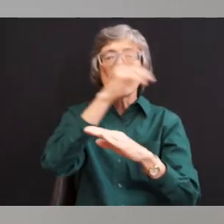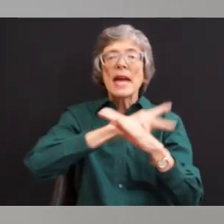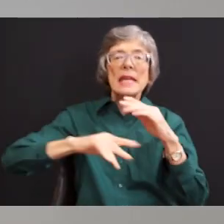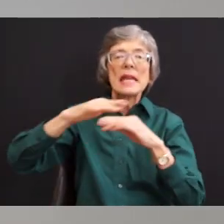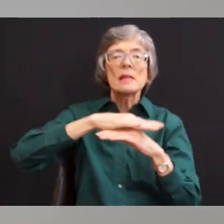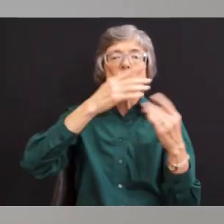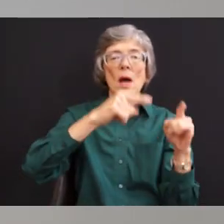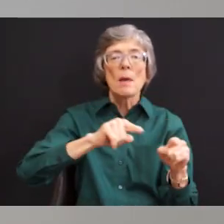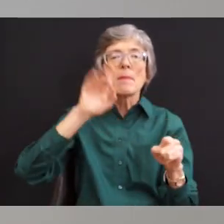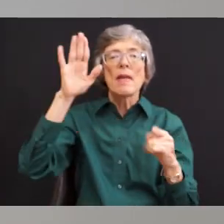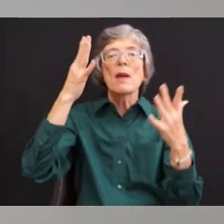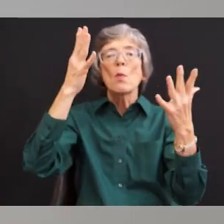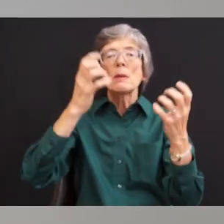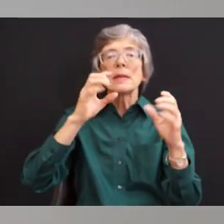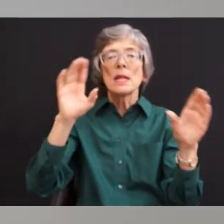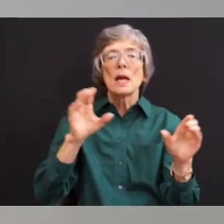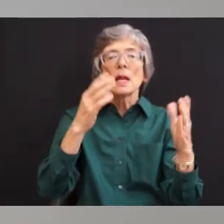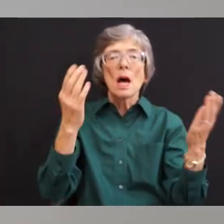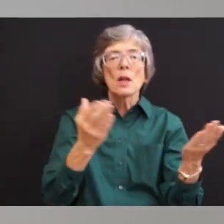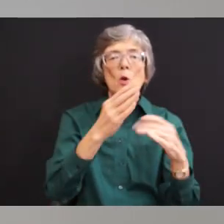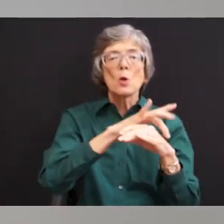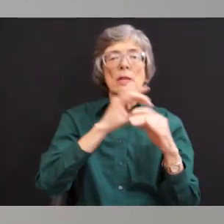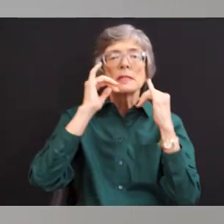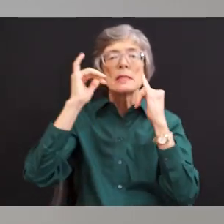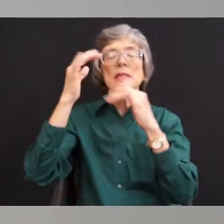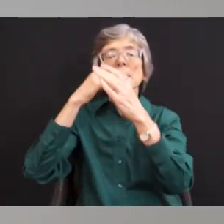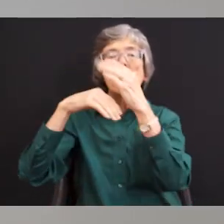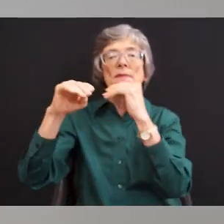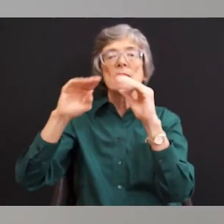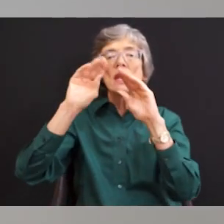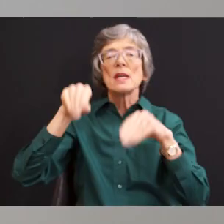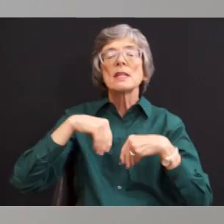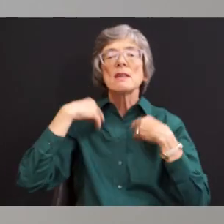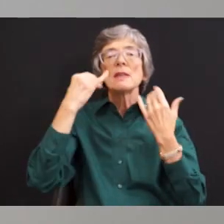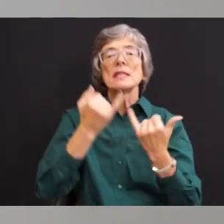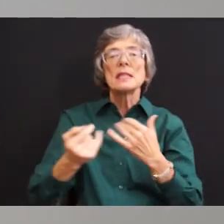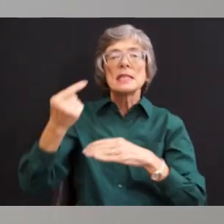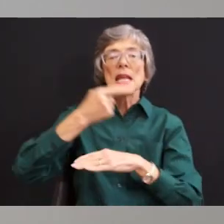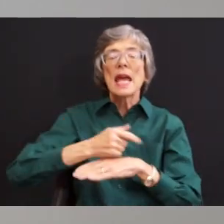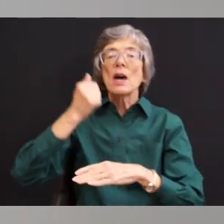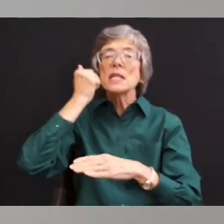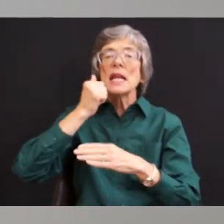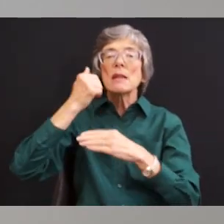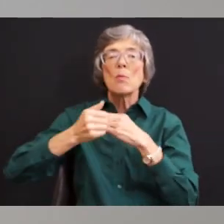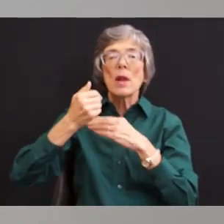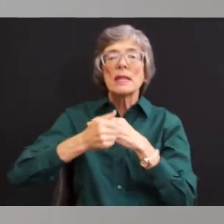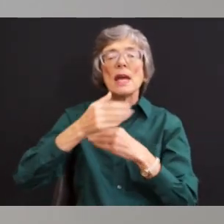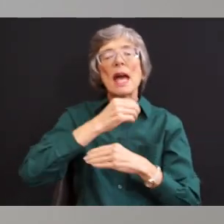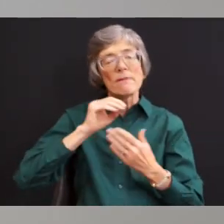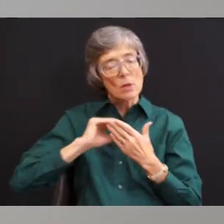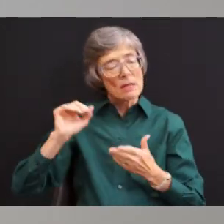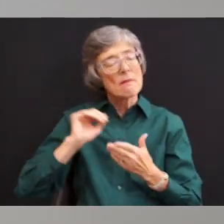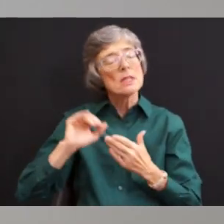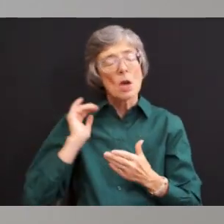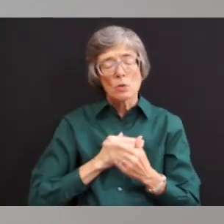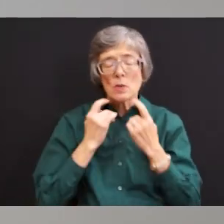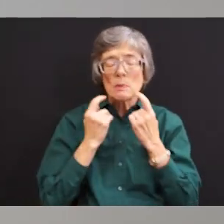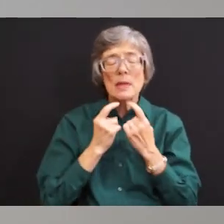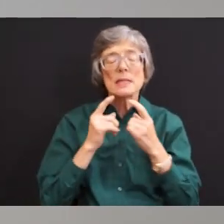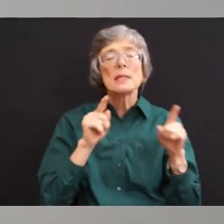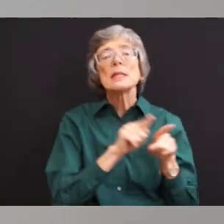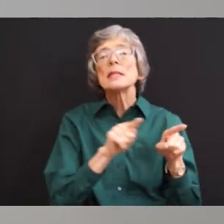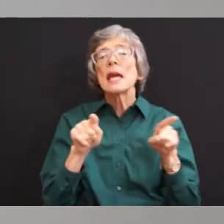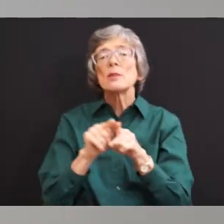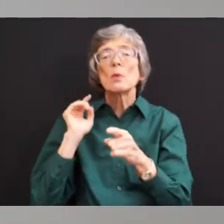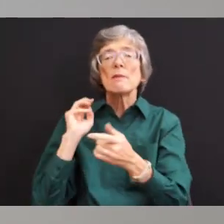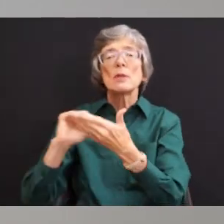kingdom come, thy will be done, on earth as it is in heaven. Give us this day our daily bread, and forgive us our trespasses,